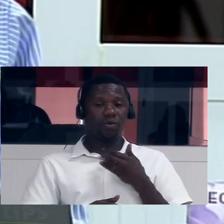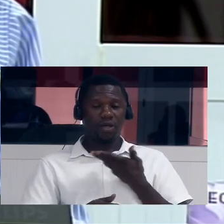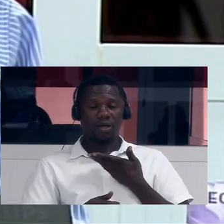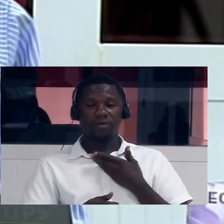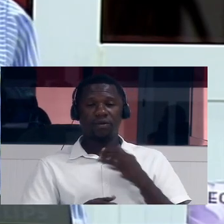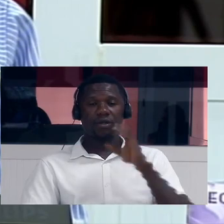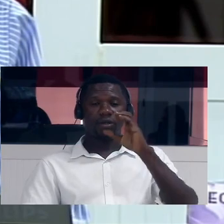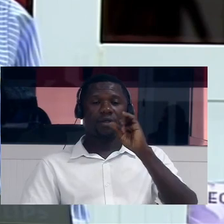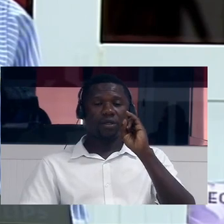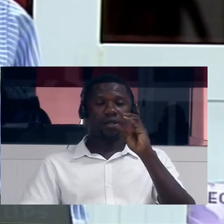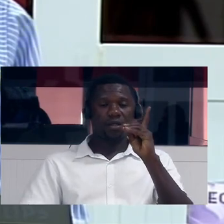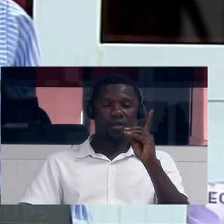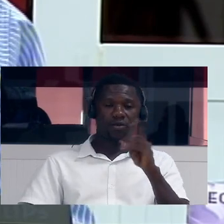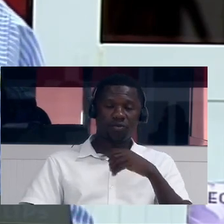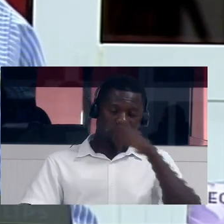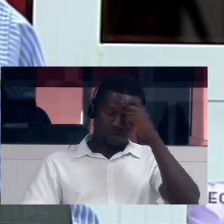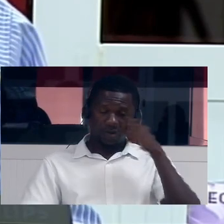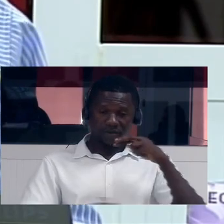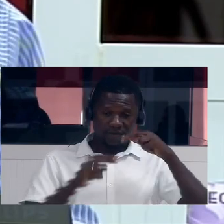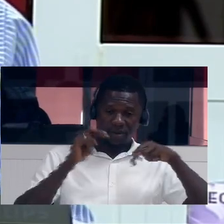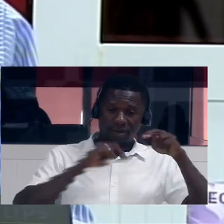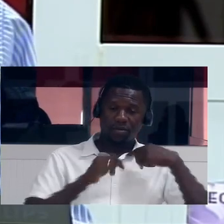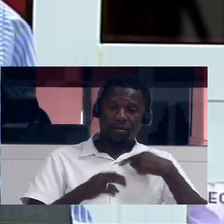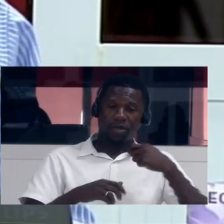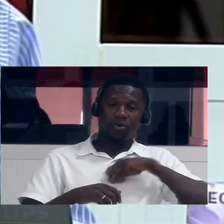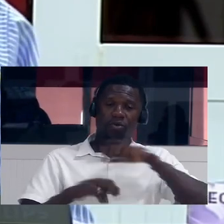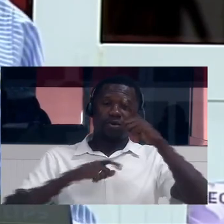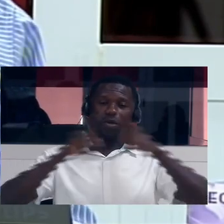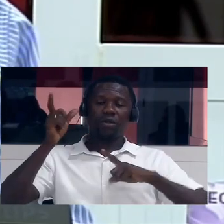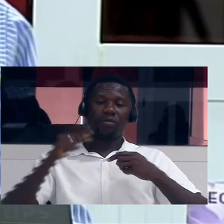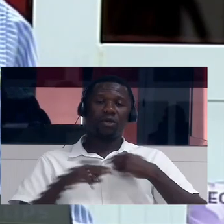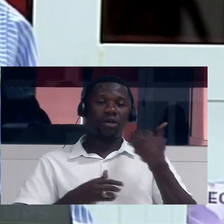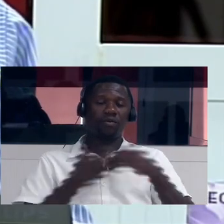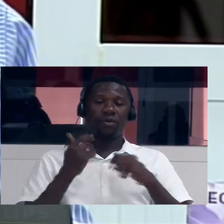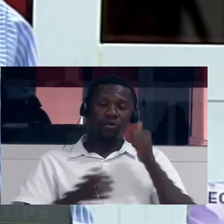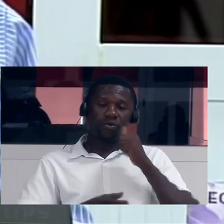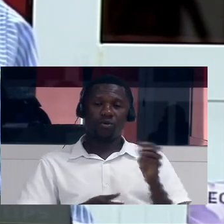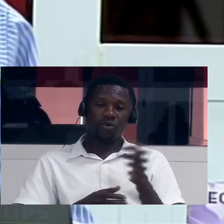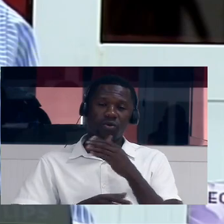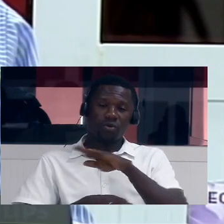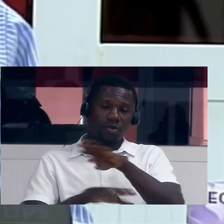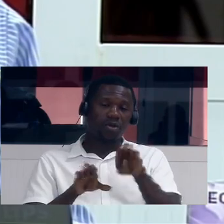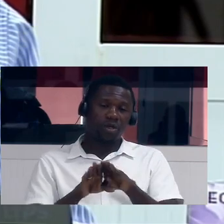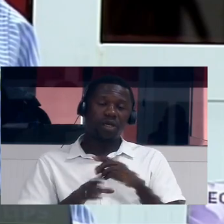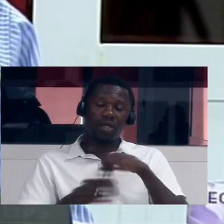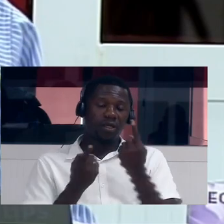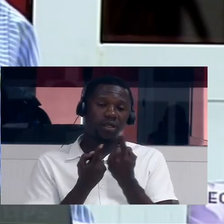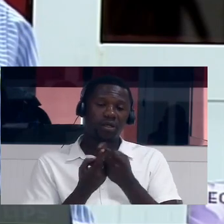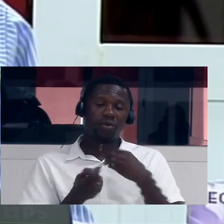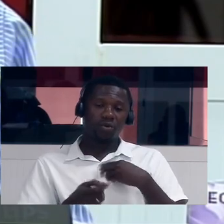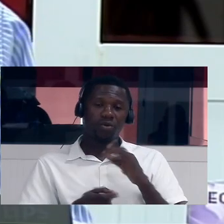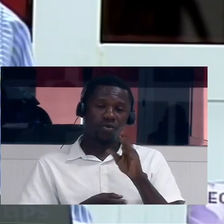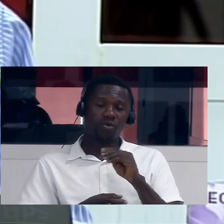work and to find out what was going on at my level, because I never used to go to the ground. Anything that I wanted to do or have done, I